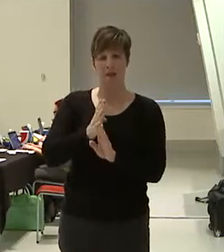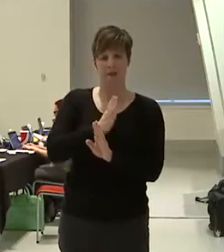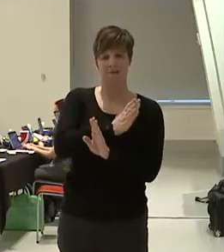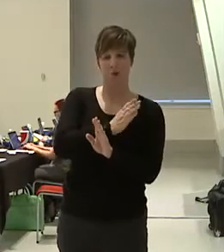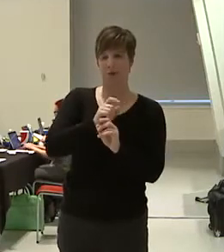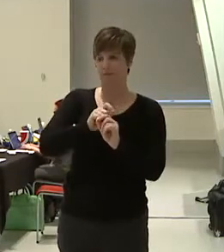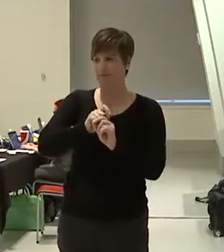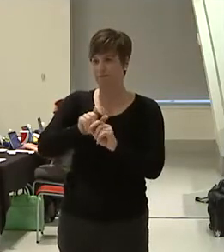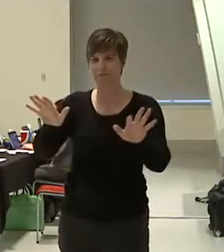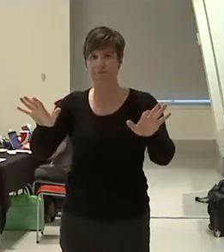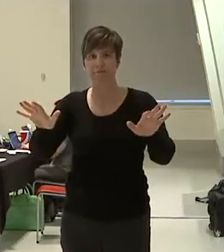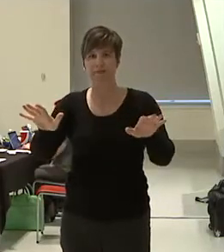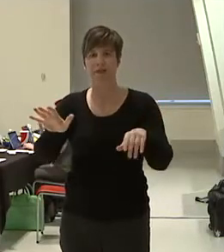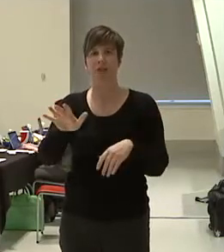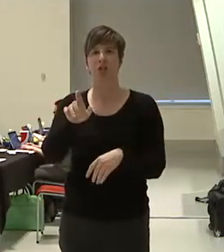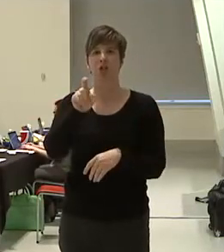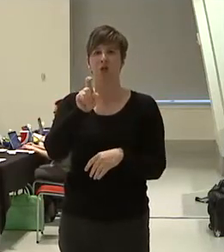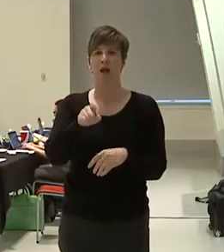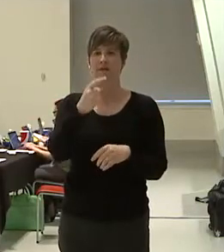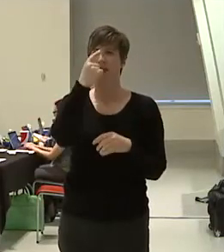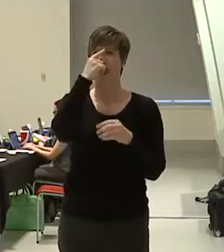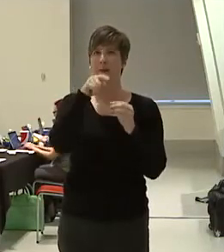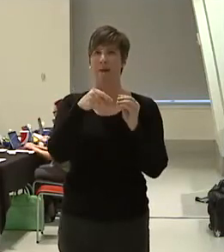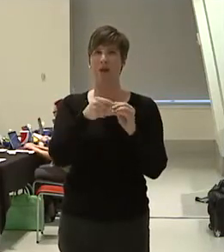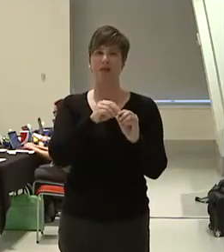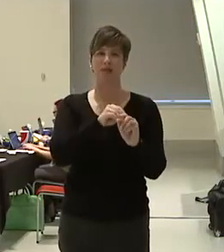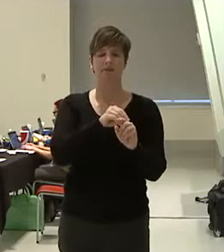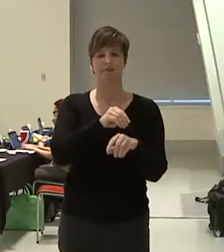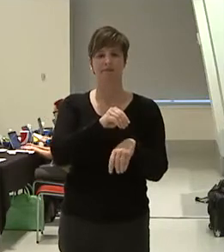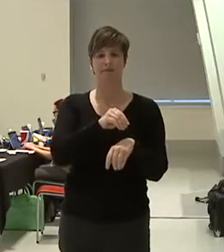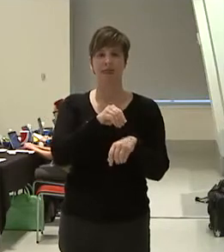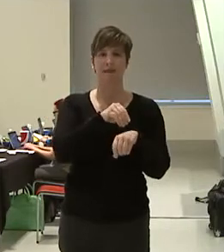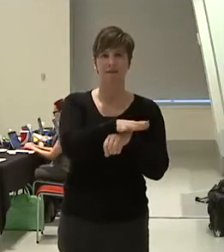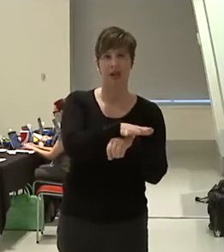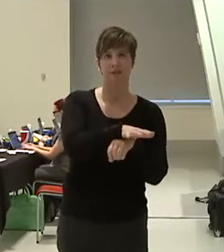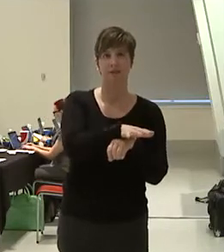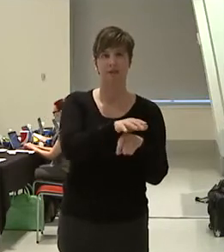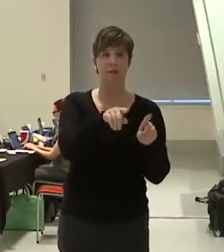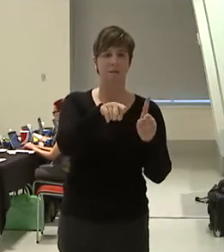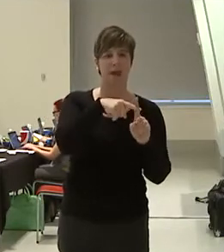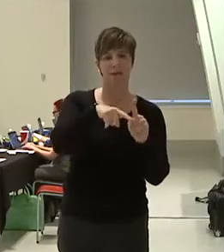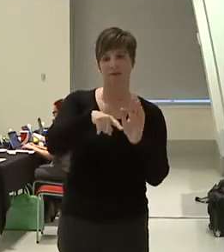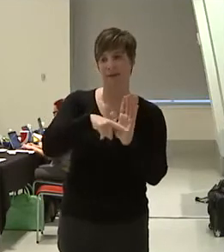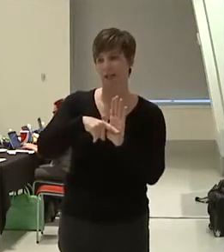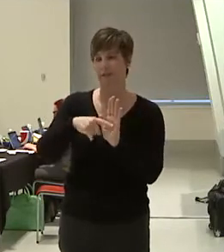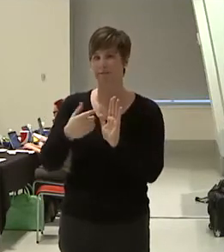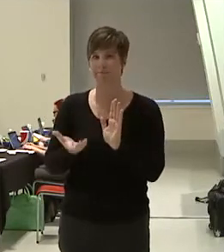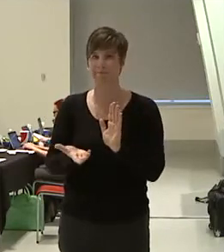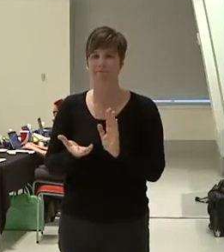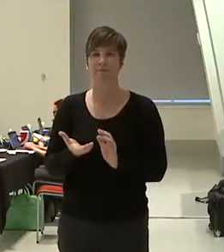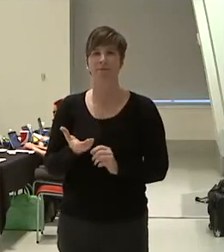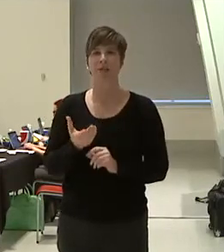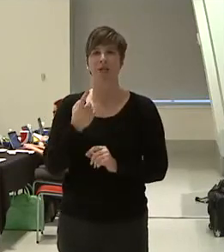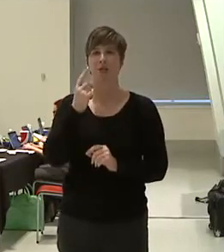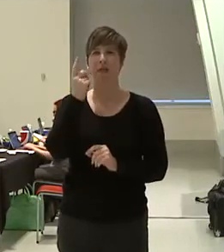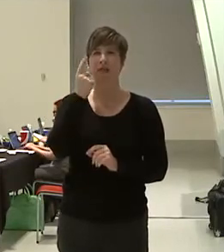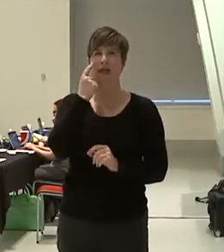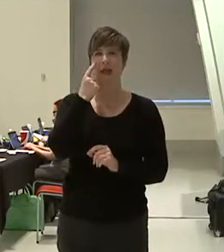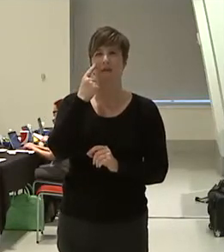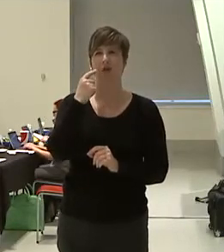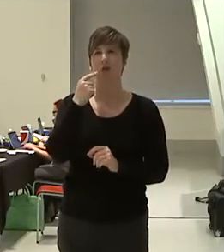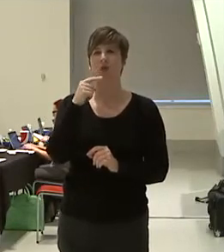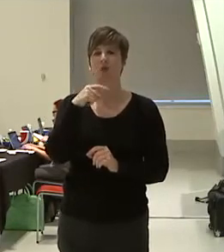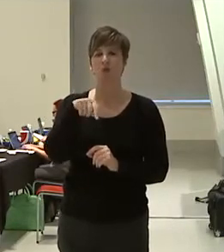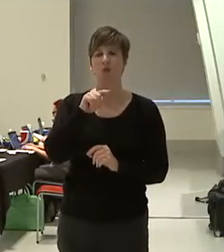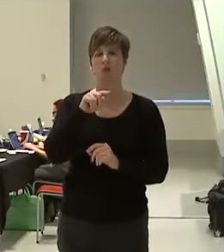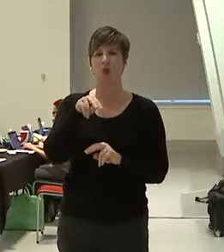out, you must consider the good, the bad, and the ugly with that, the unintended consequences. So I think if you look around and you look at